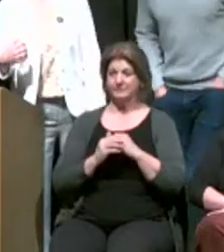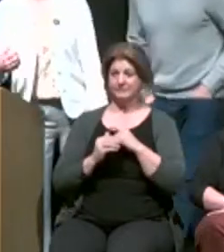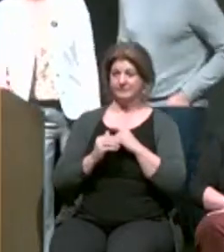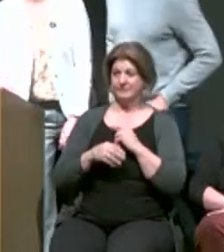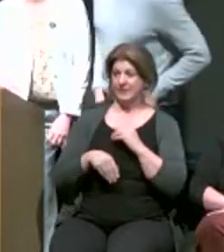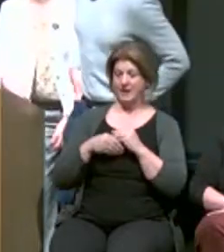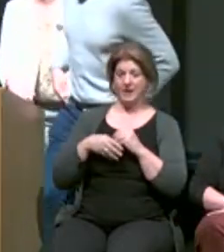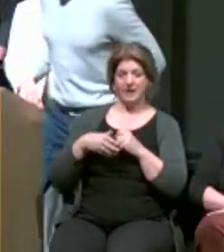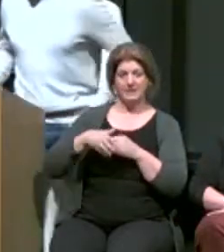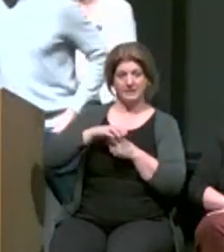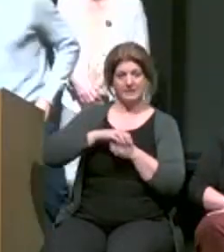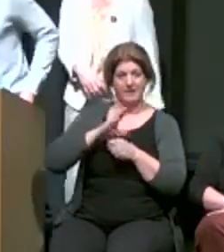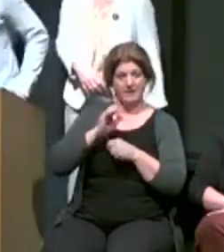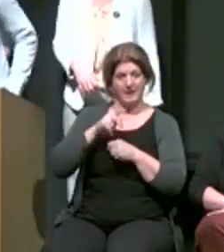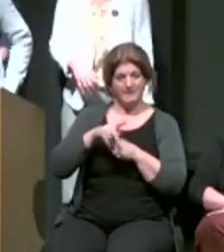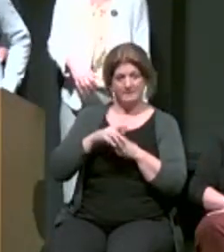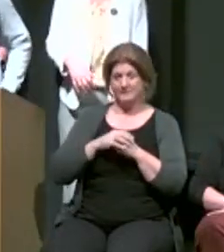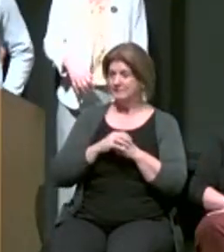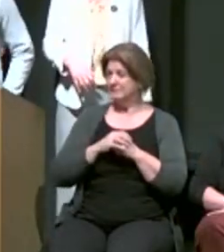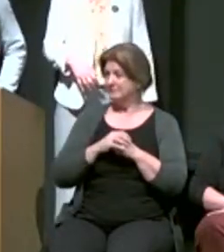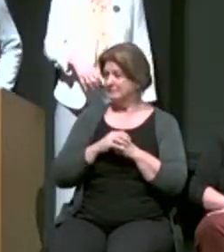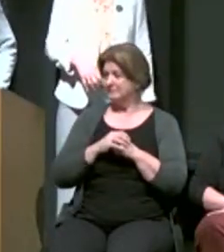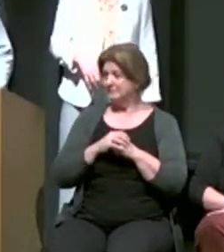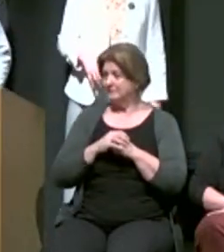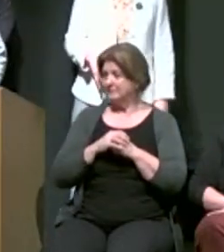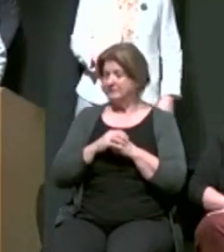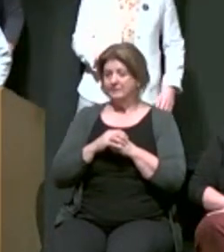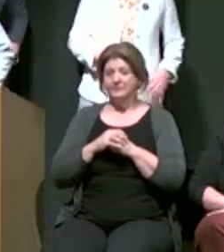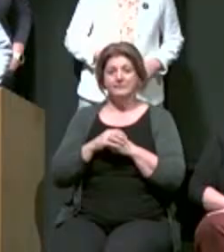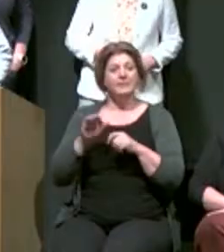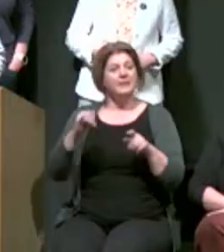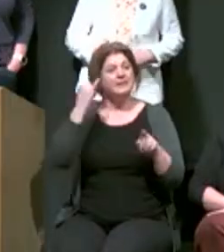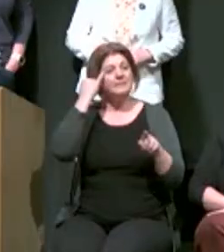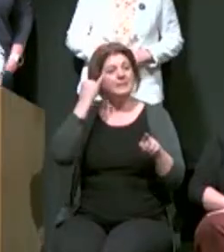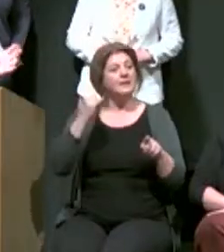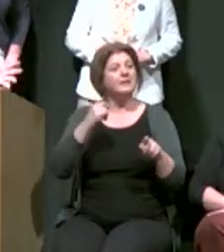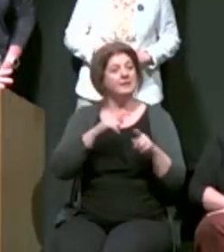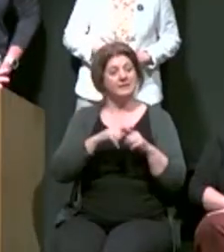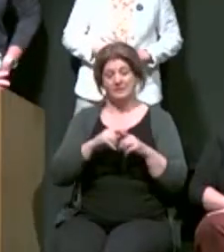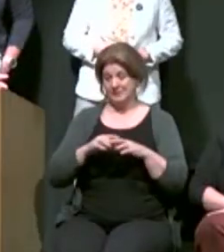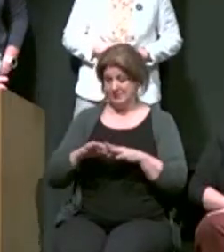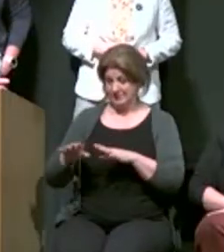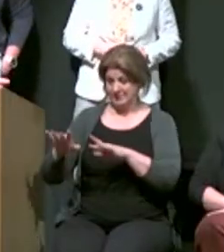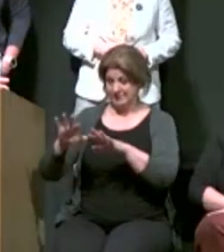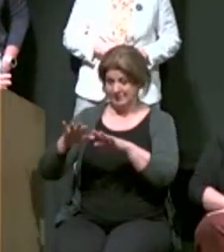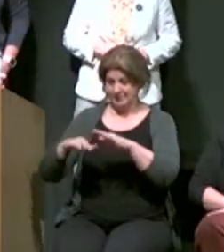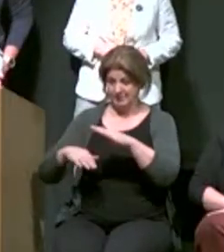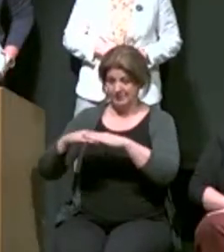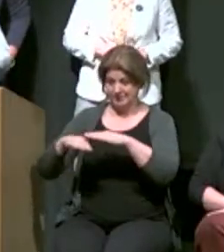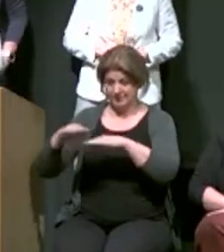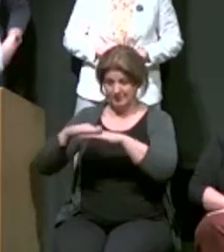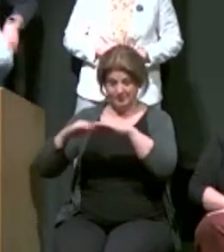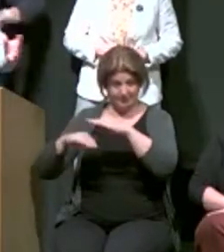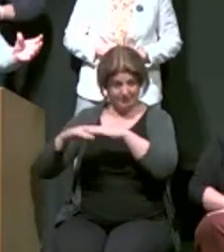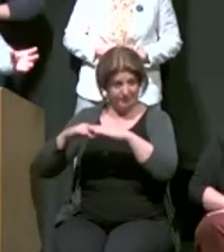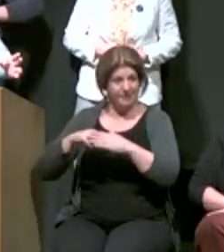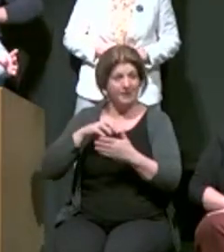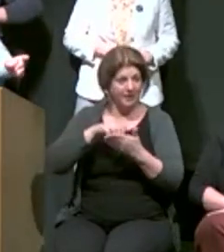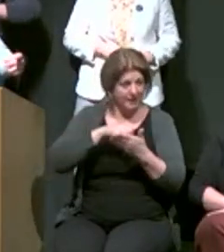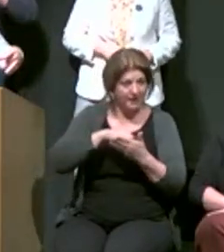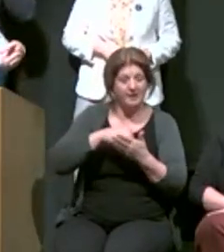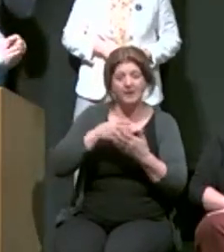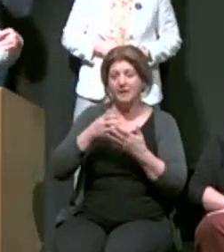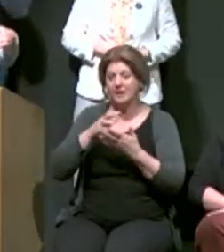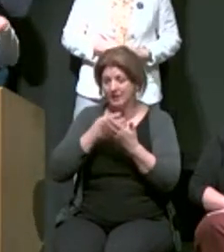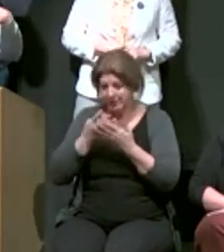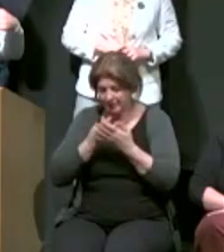Yeah. Yeah. So like Lisa was saying, once that is all completed with the sediment and the Portland